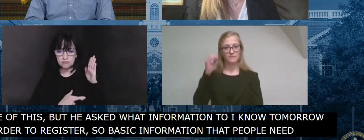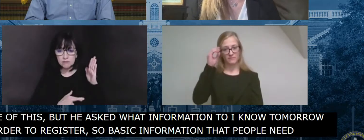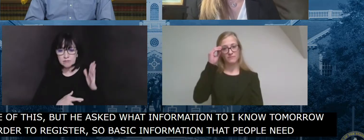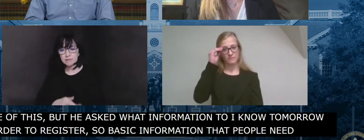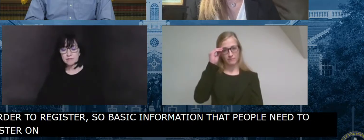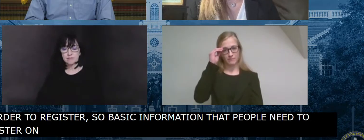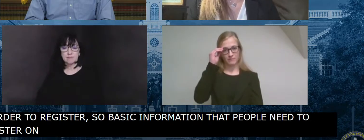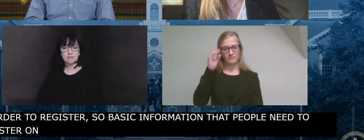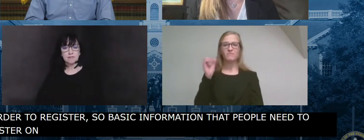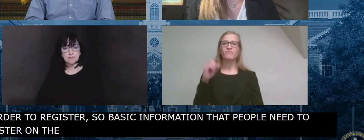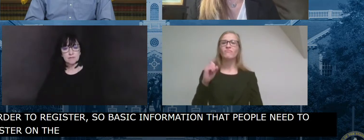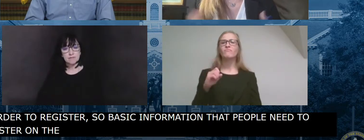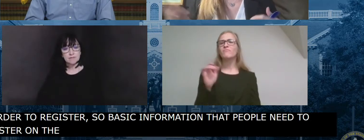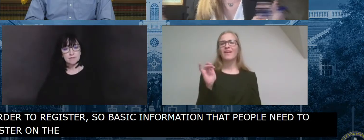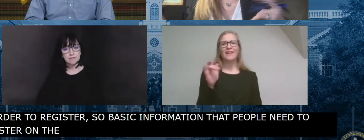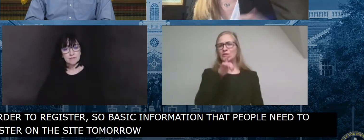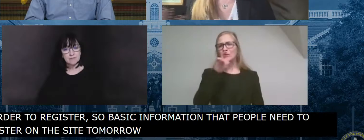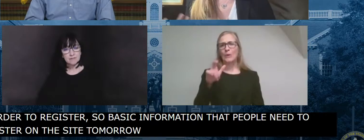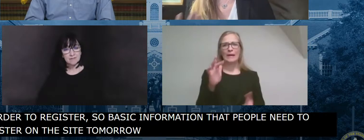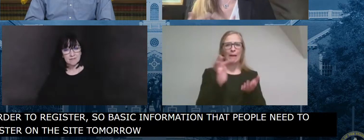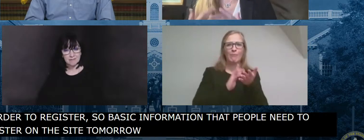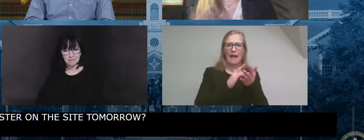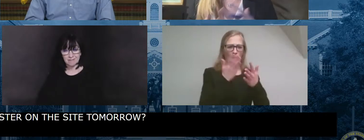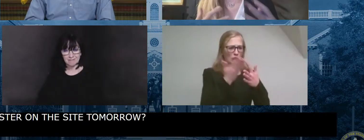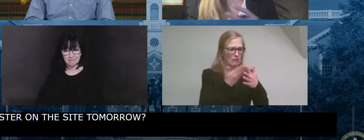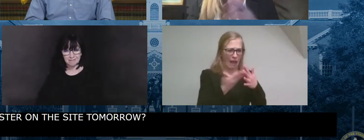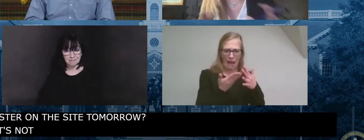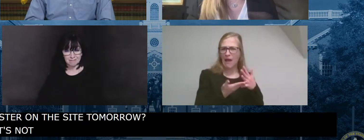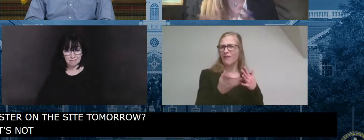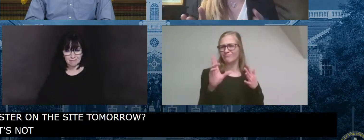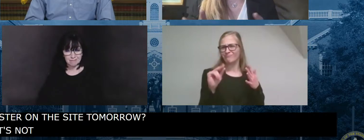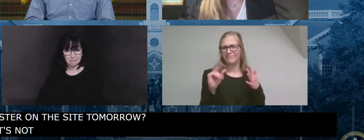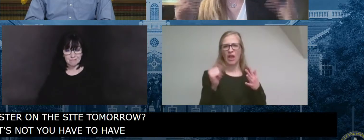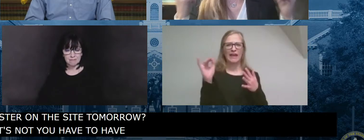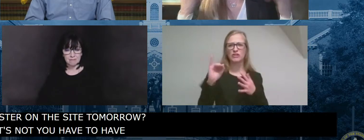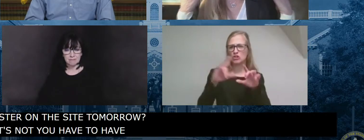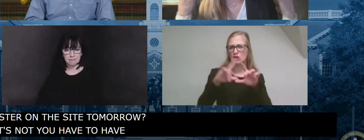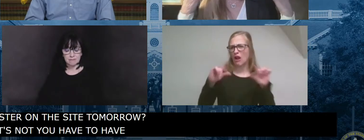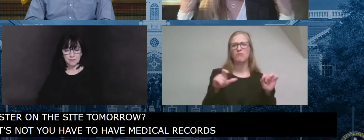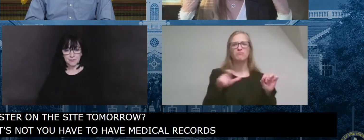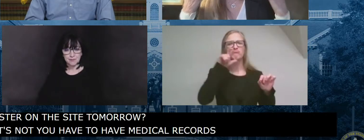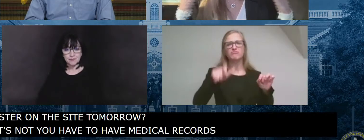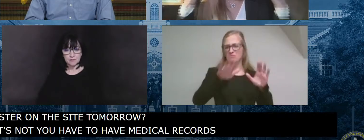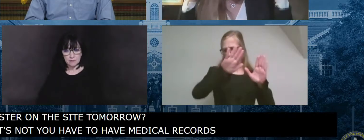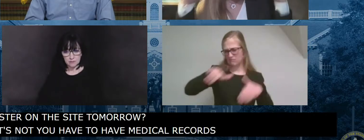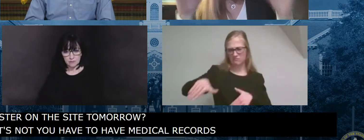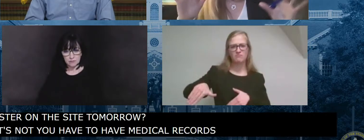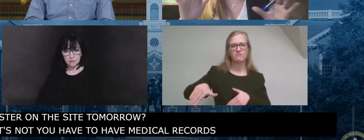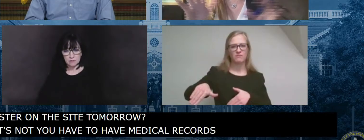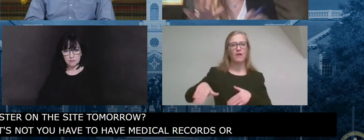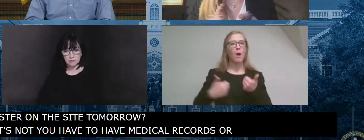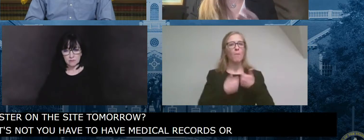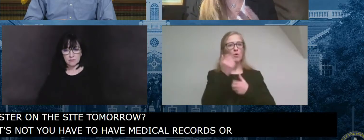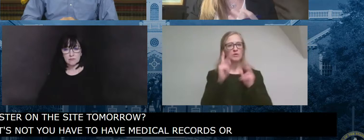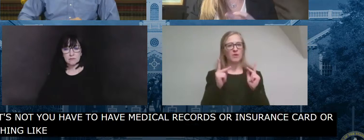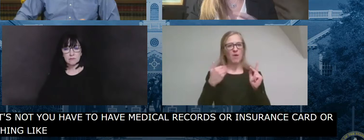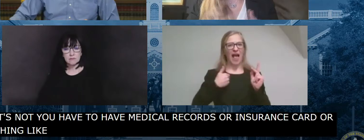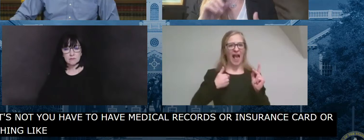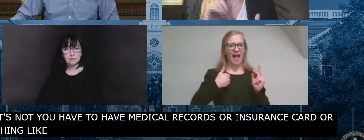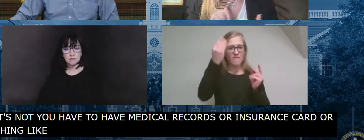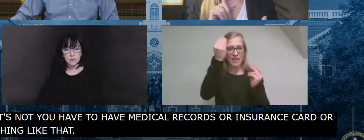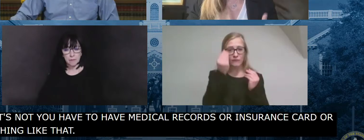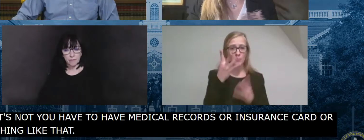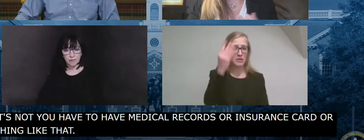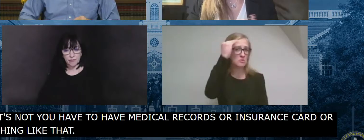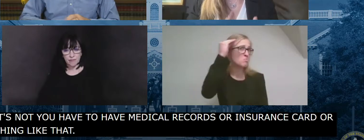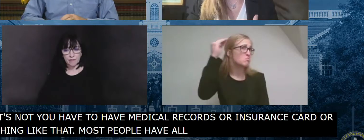have to have, medical records or, your insurance card or anything like that. Most people have all this information in their head.